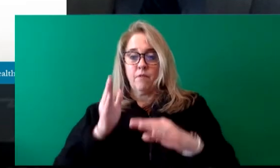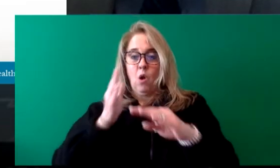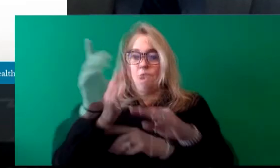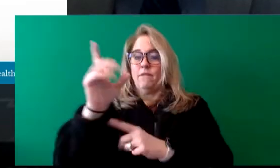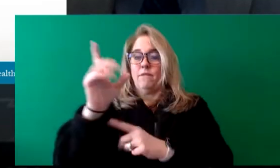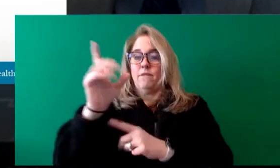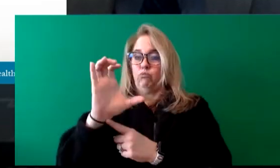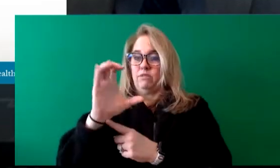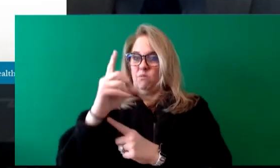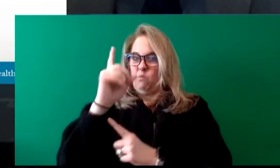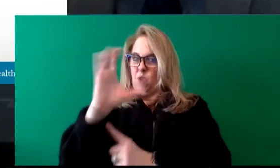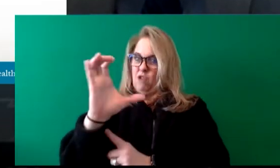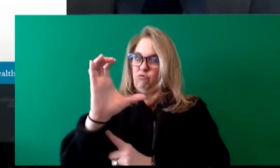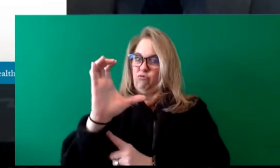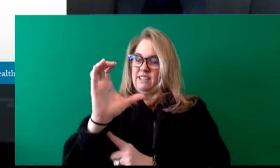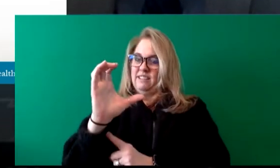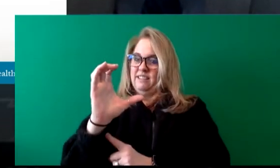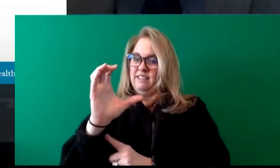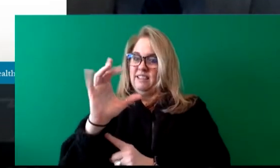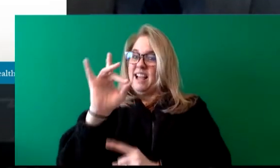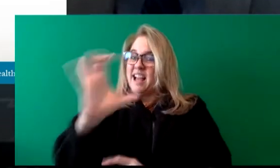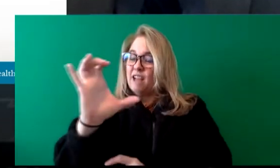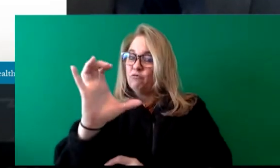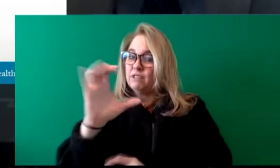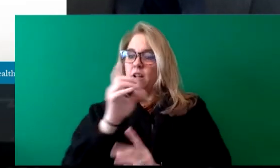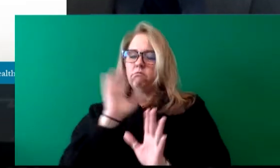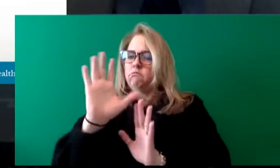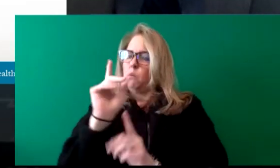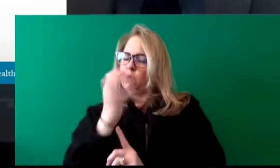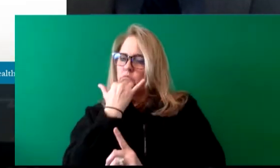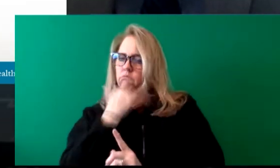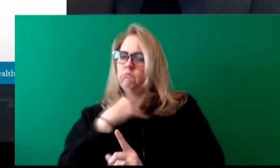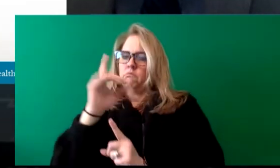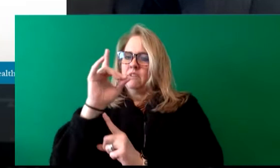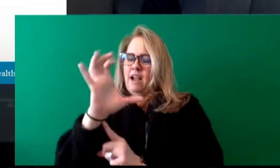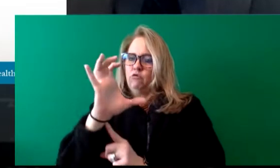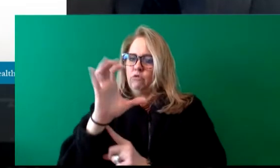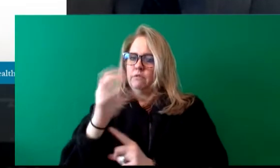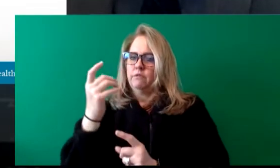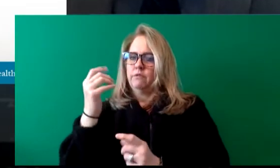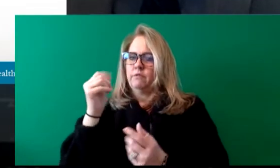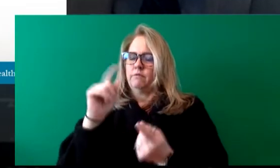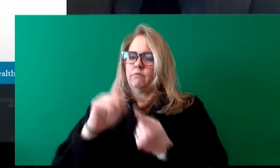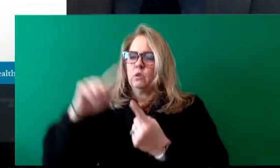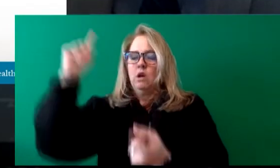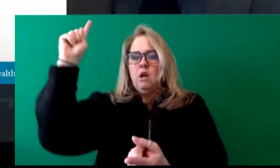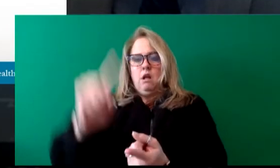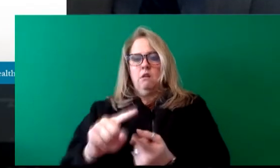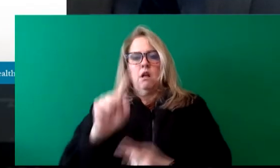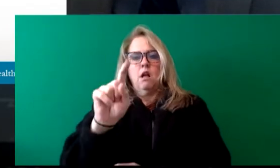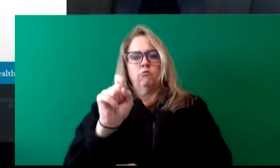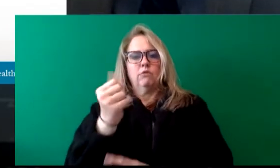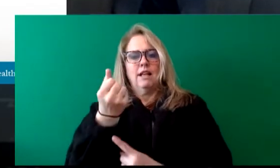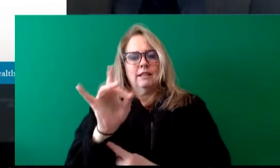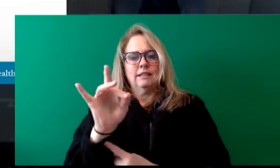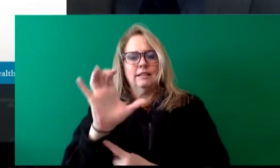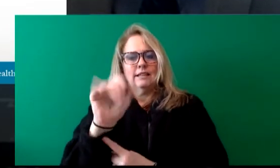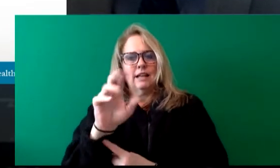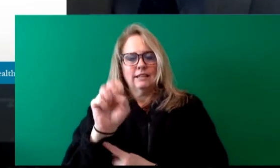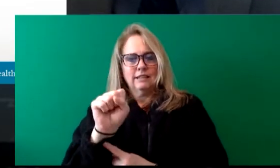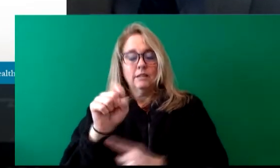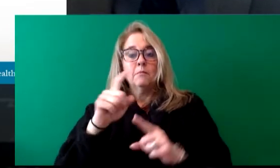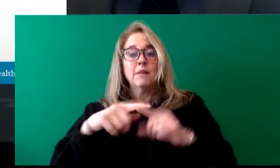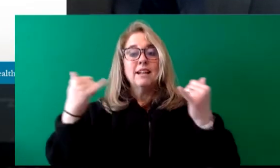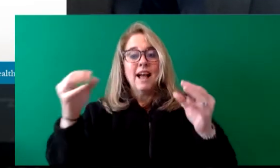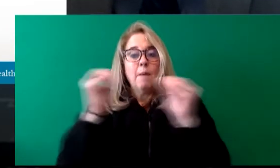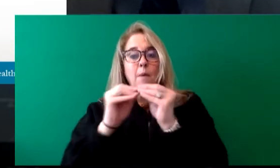Now we're down to 118, a huge improvement. For the past 4 Tuesdays, as of last night's update,